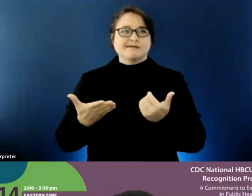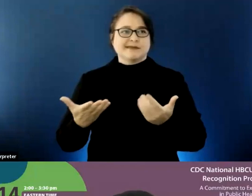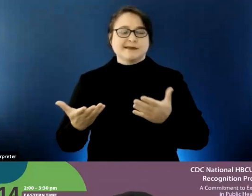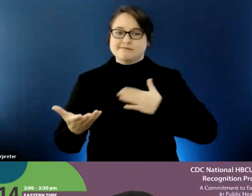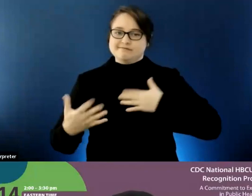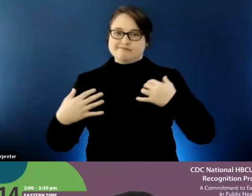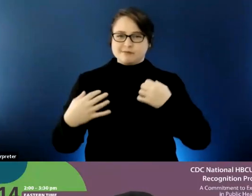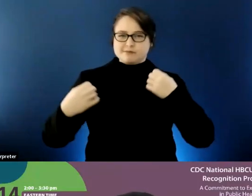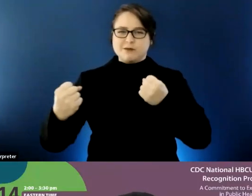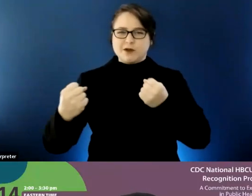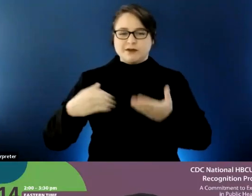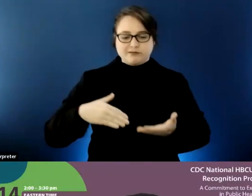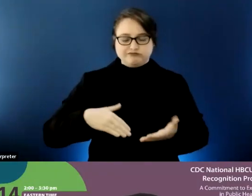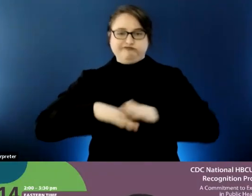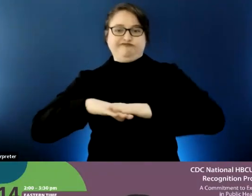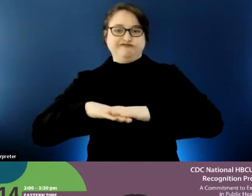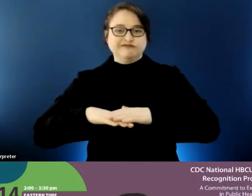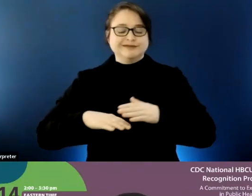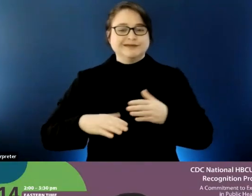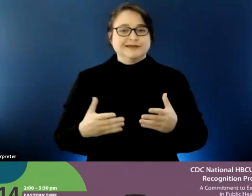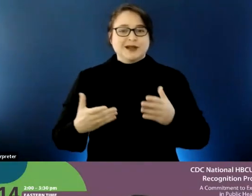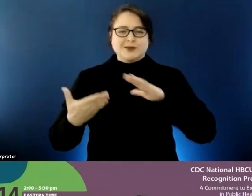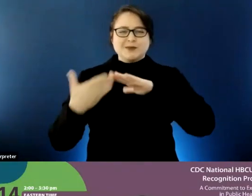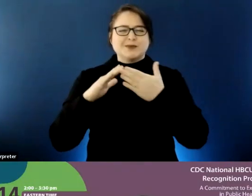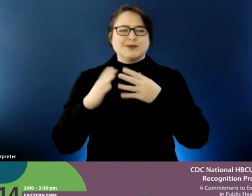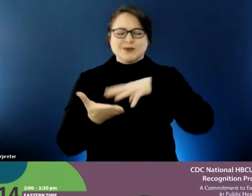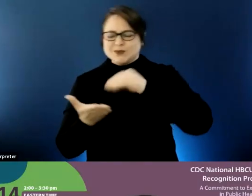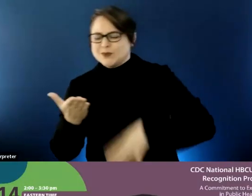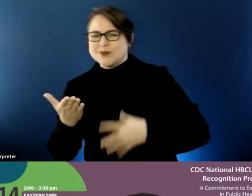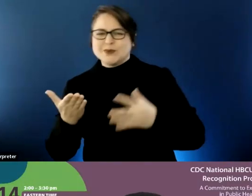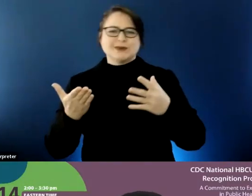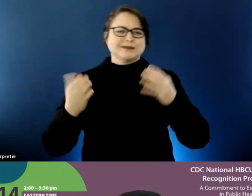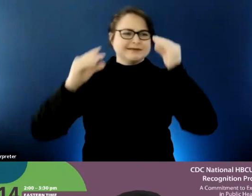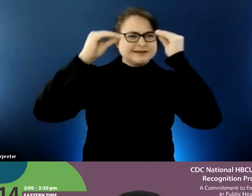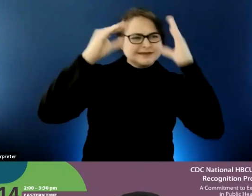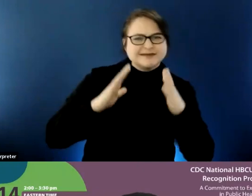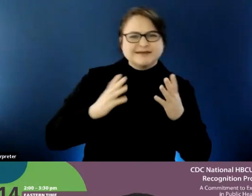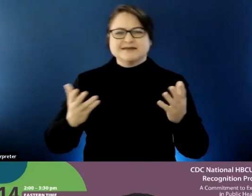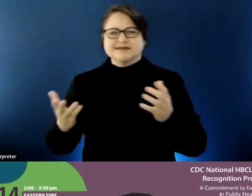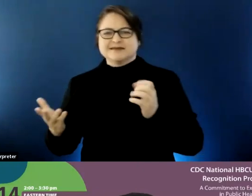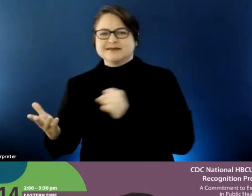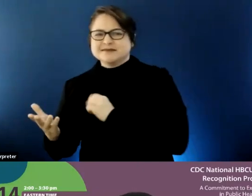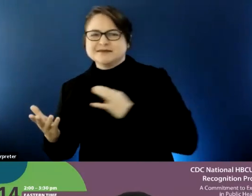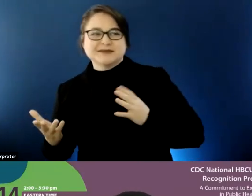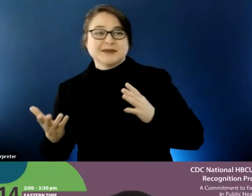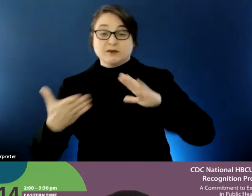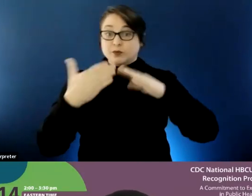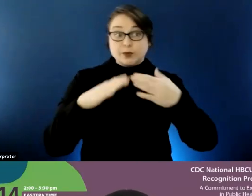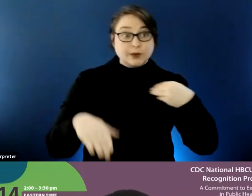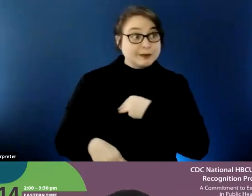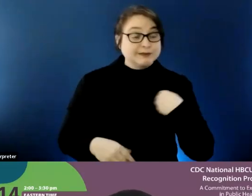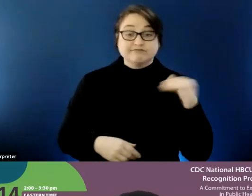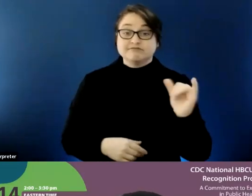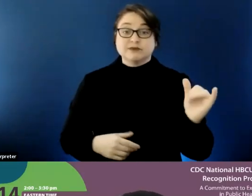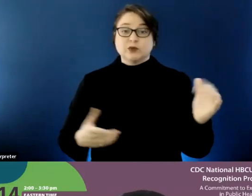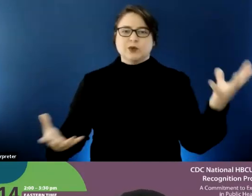confidence. Like the community that I had amongst the students, faculty, members of the community, they're able to like